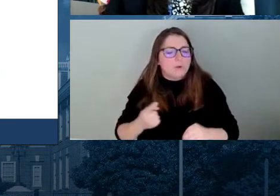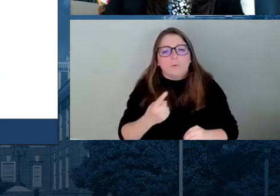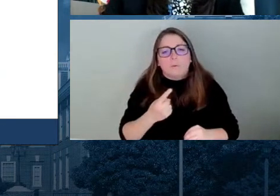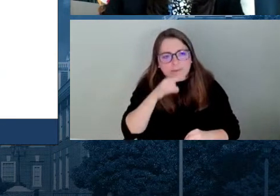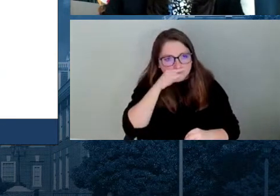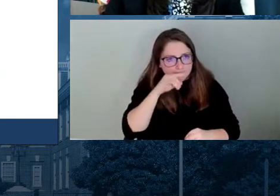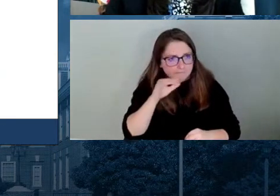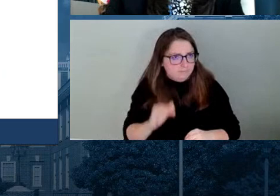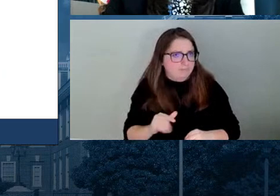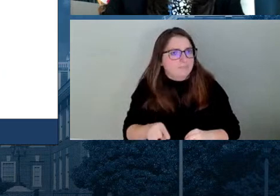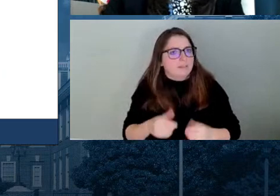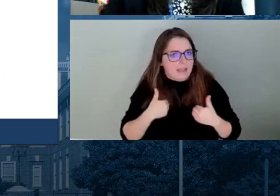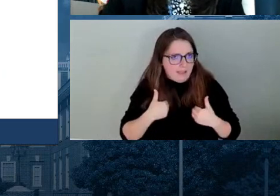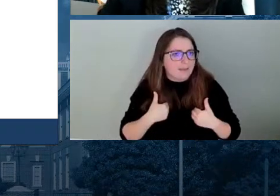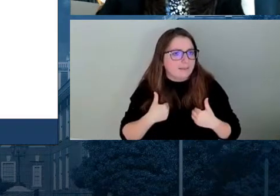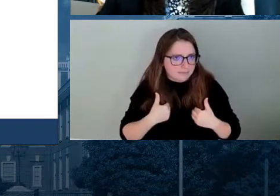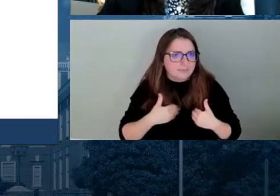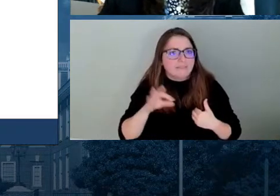slide.